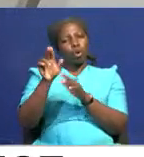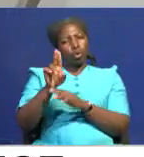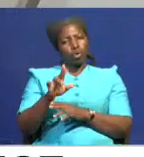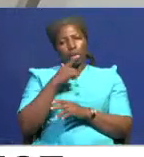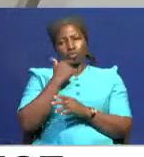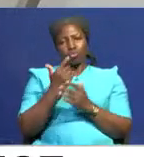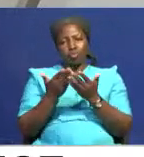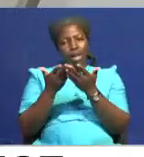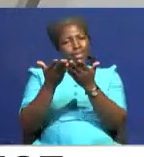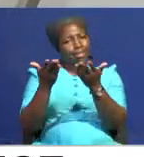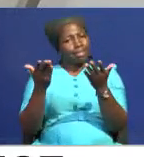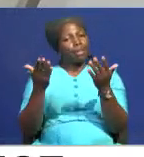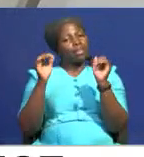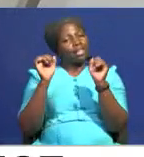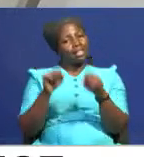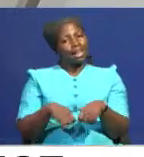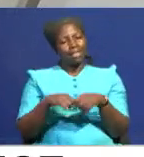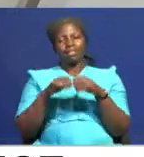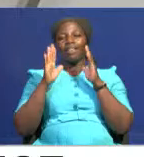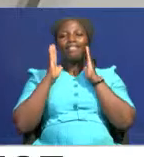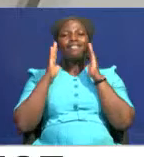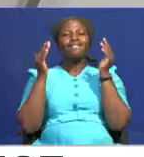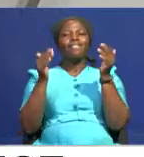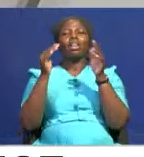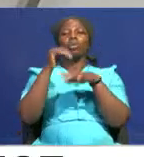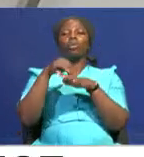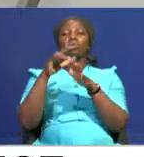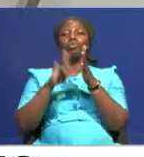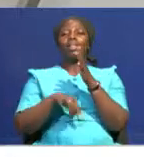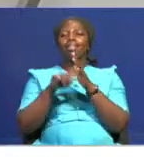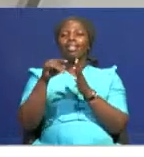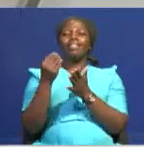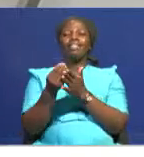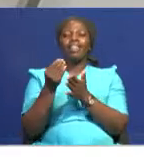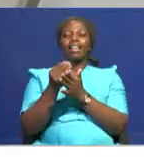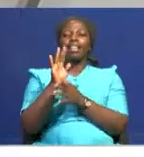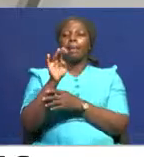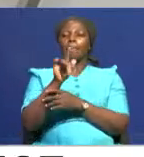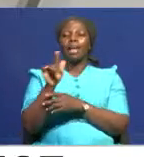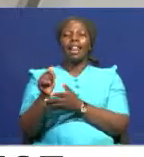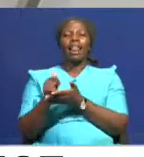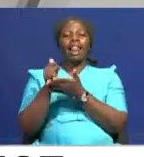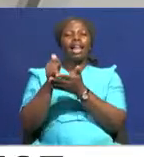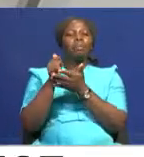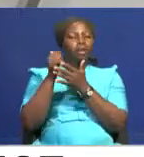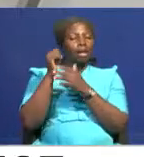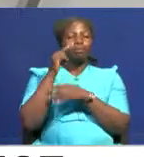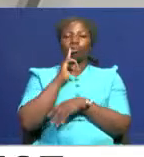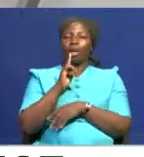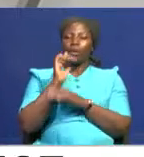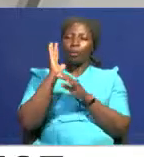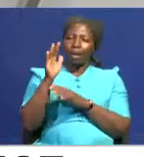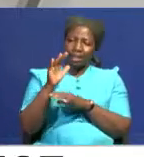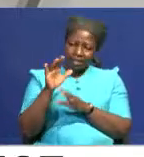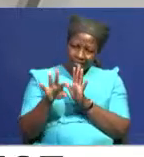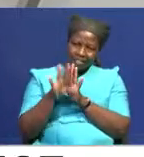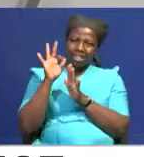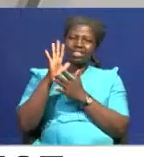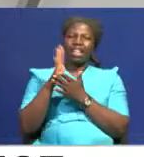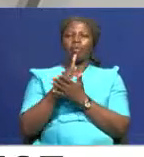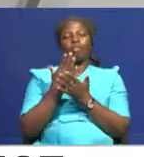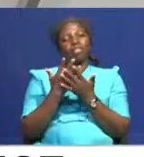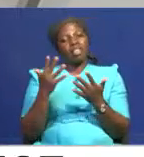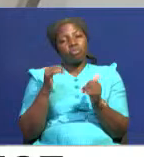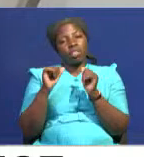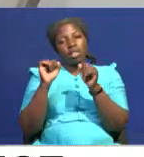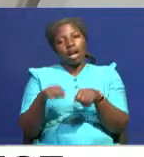there, we can be able to be keen on what actually this finance bill helps. And I'm sure we'd find some of the